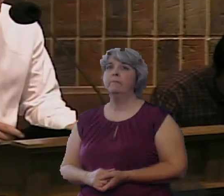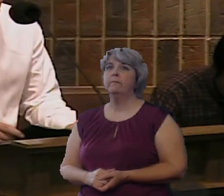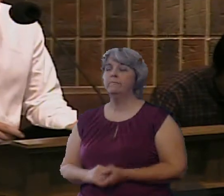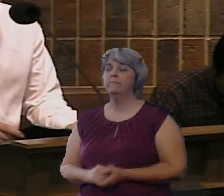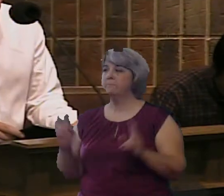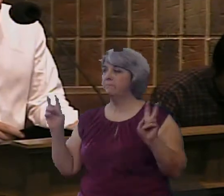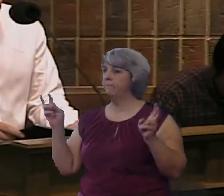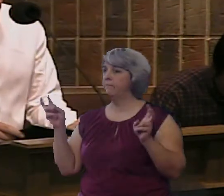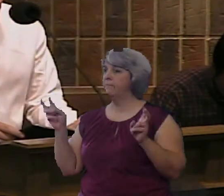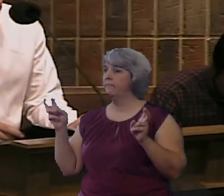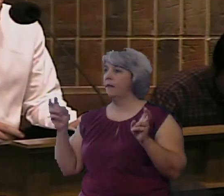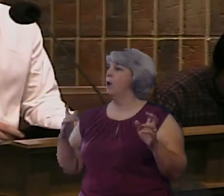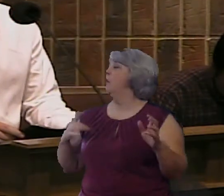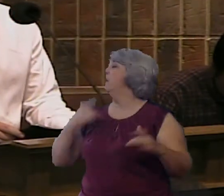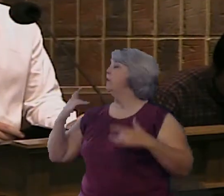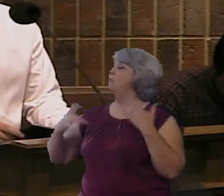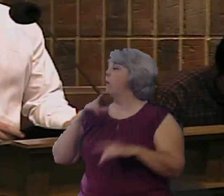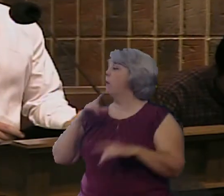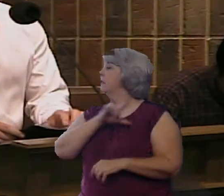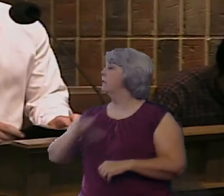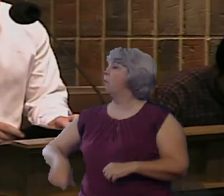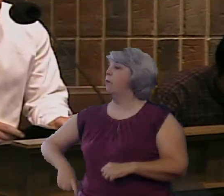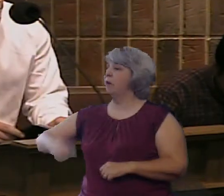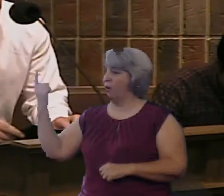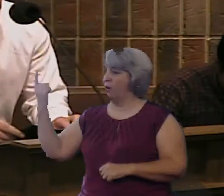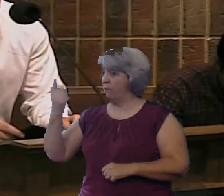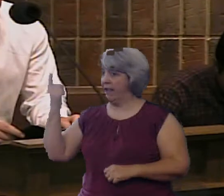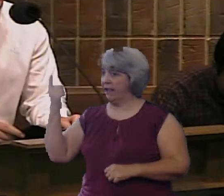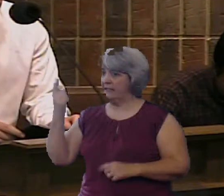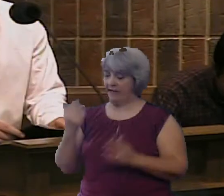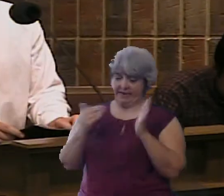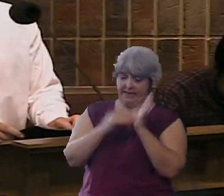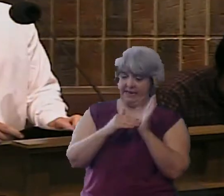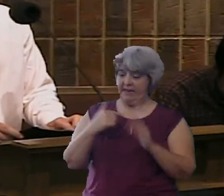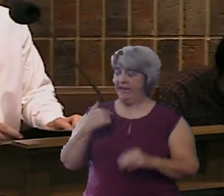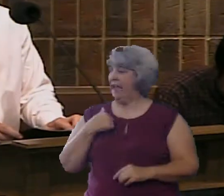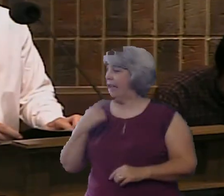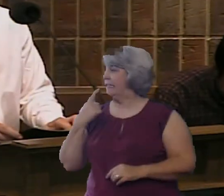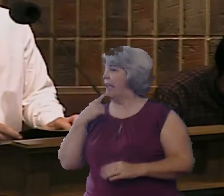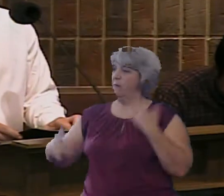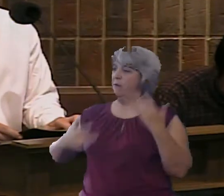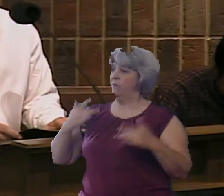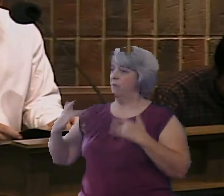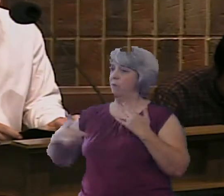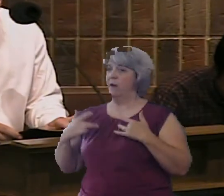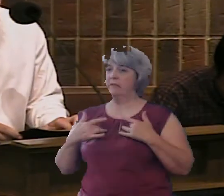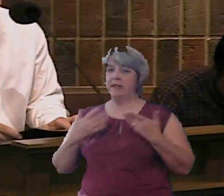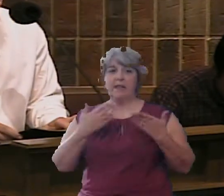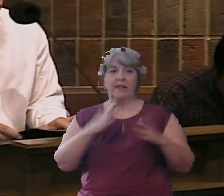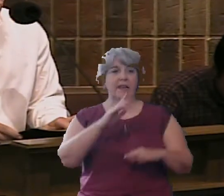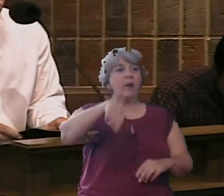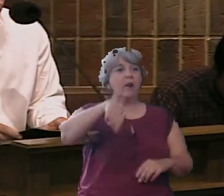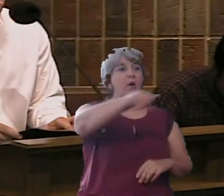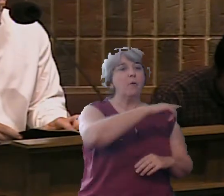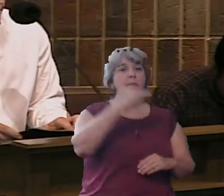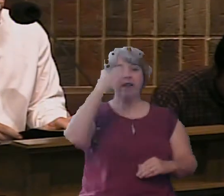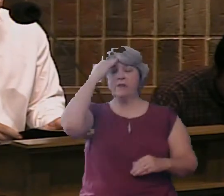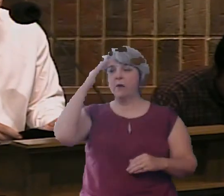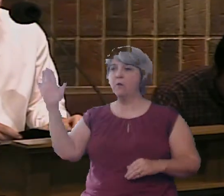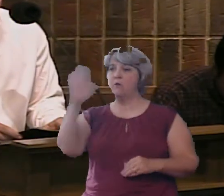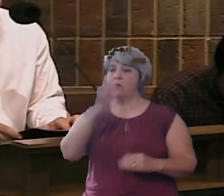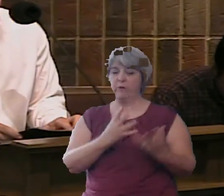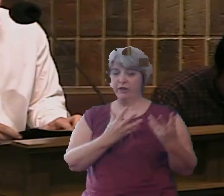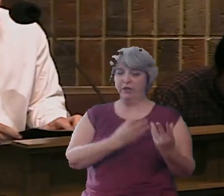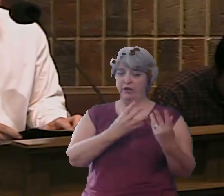Rejoice in the Lord always, and again I will say rejoice. Let your gentleness be known to all men. The Lord is at hand. Be anxious